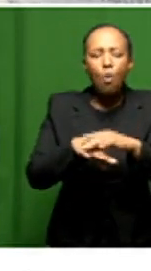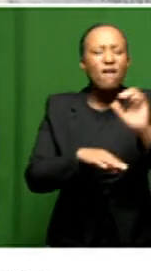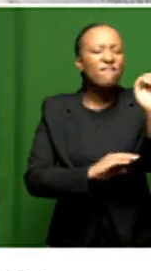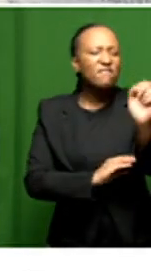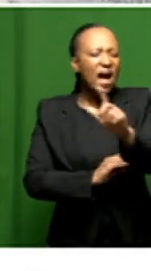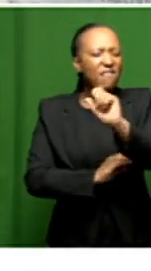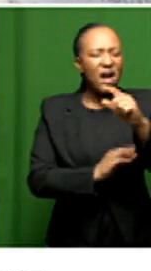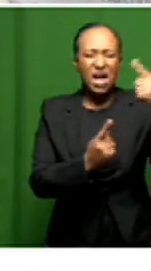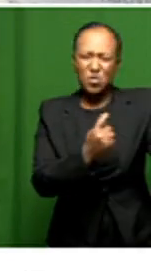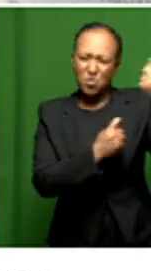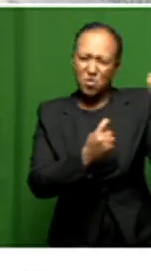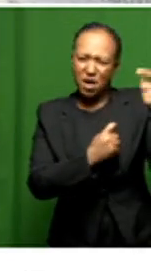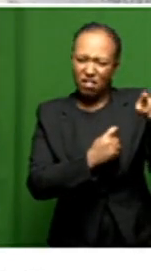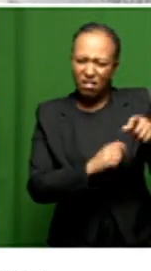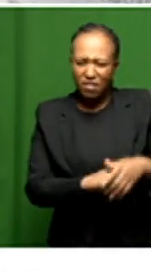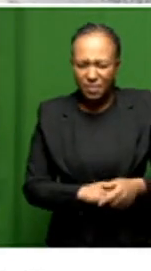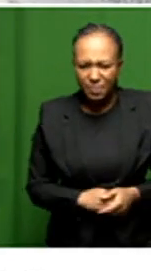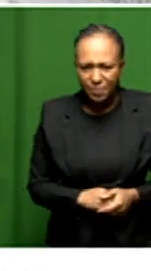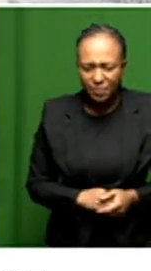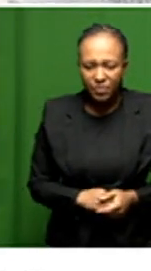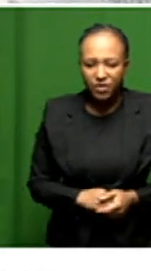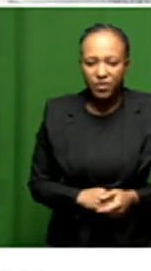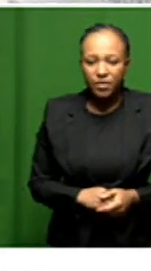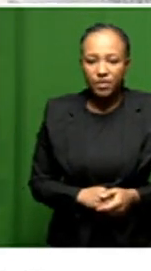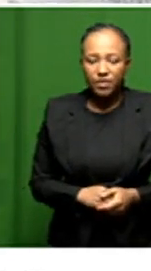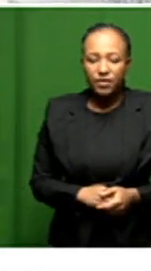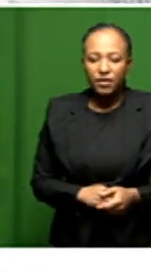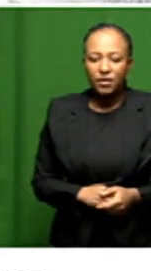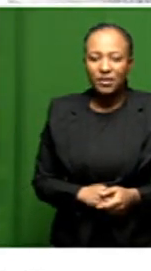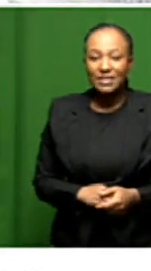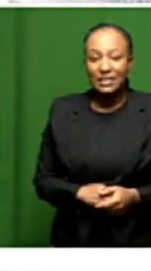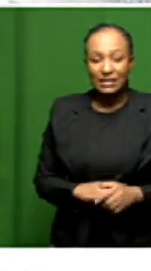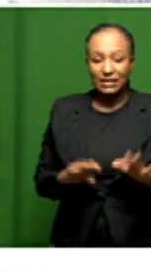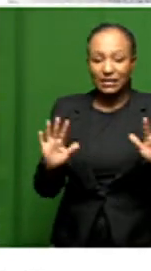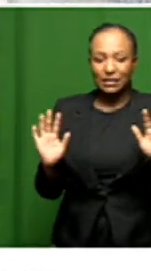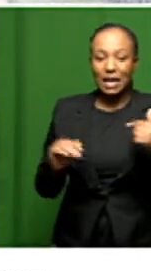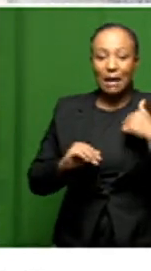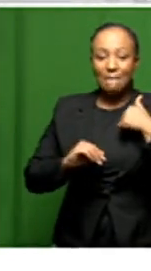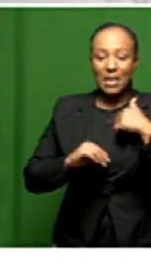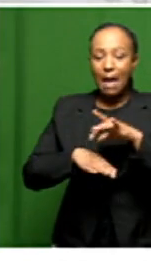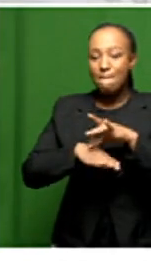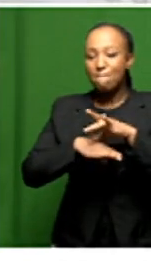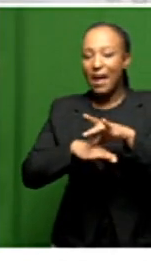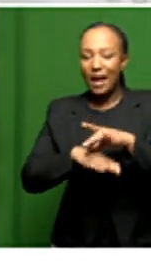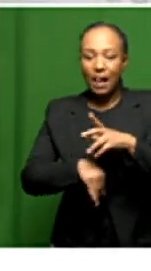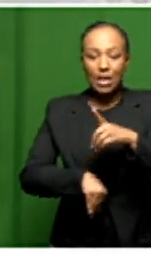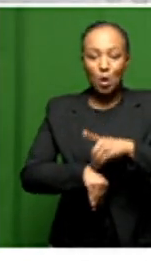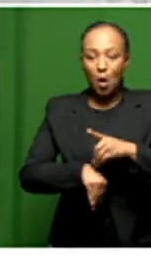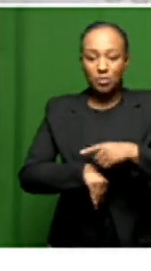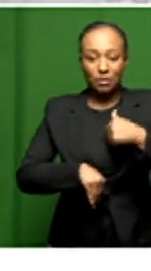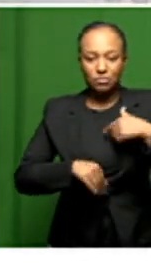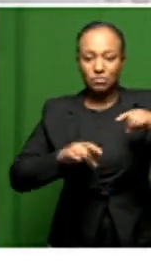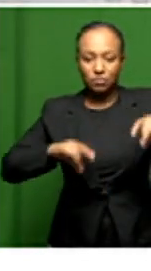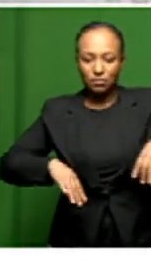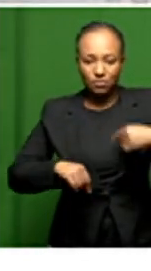rural areas. Well, I won't profess to be a clinician or a medical doctor, but what this